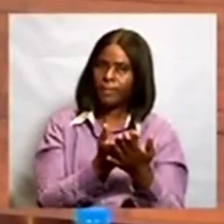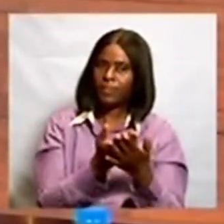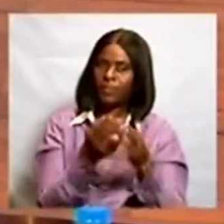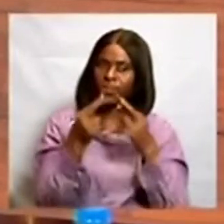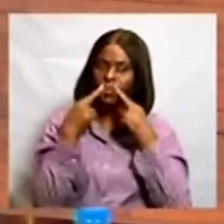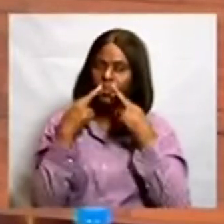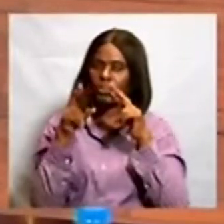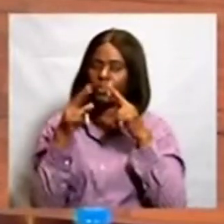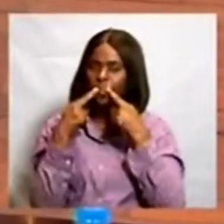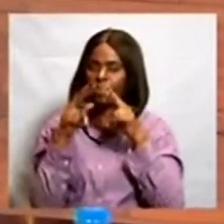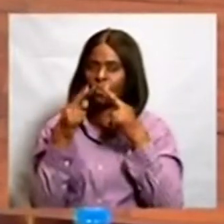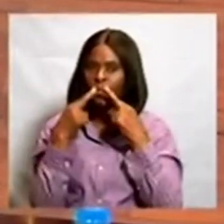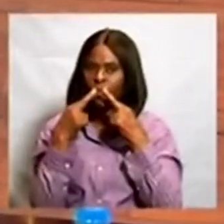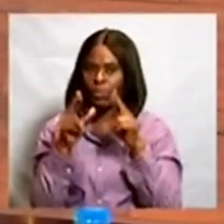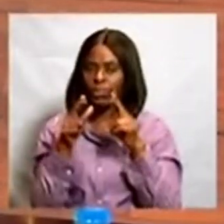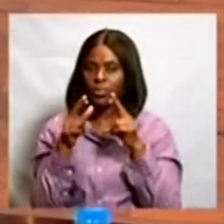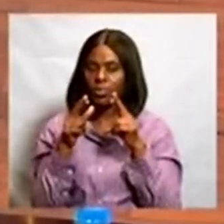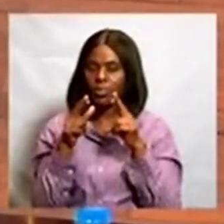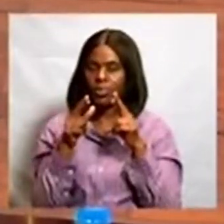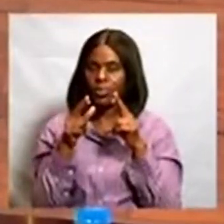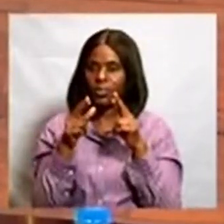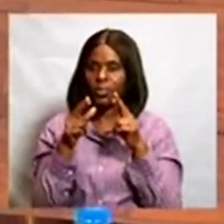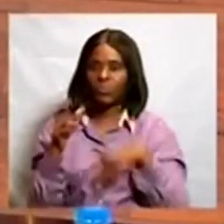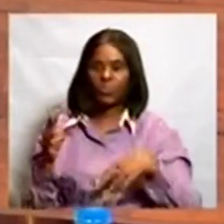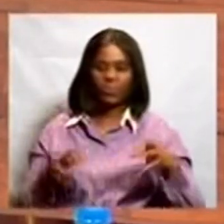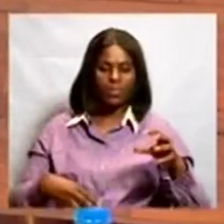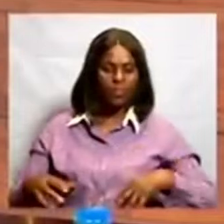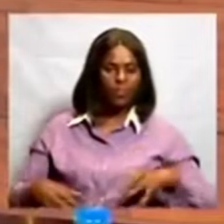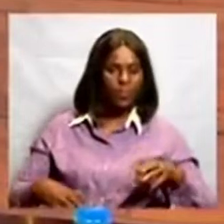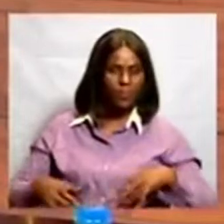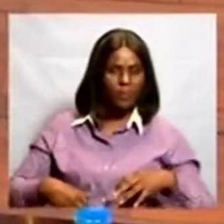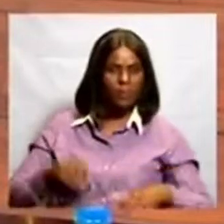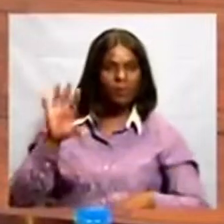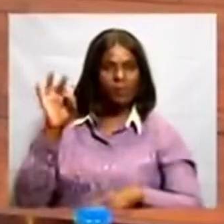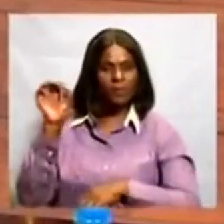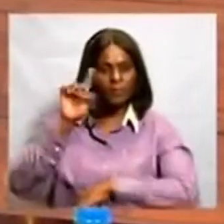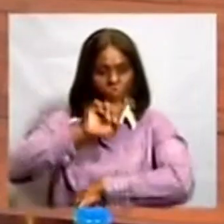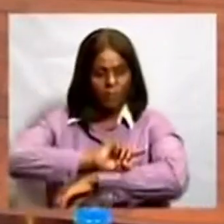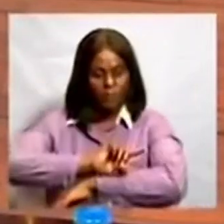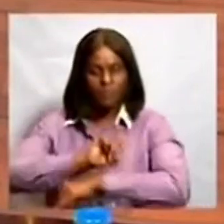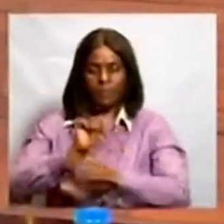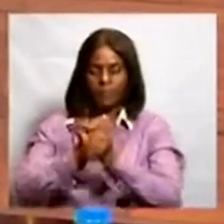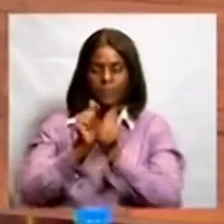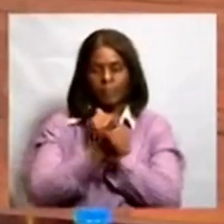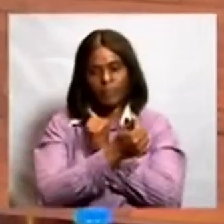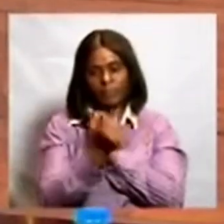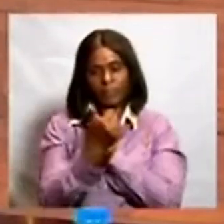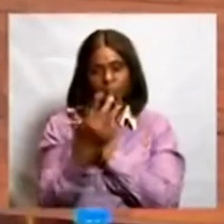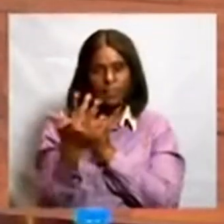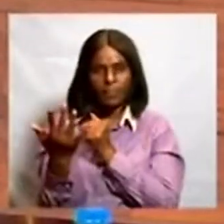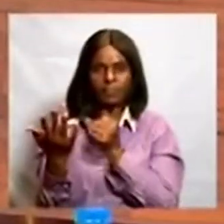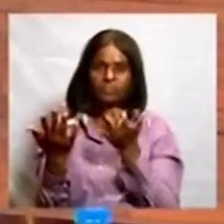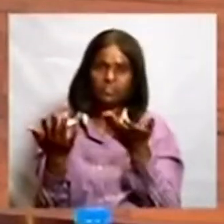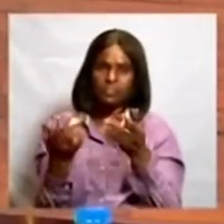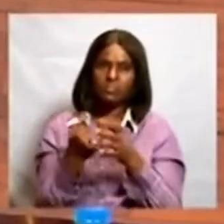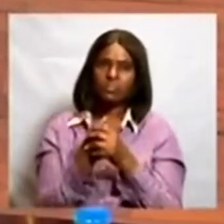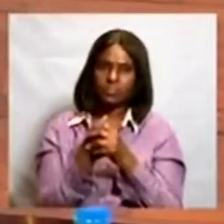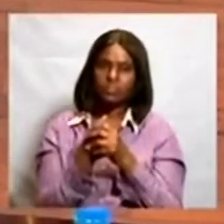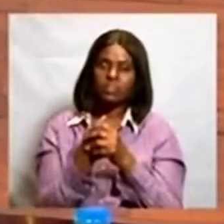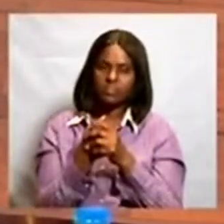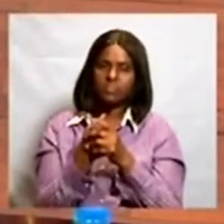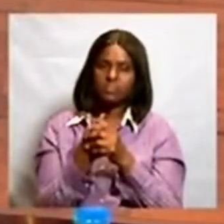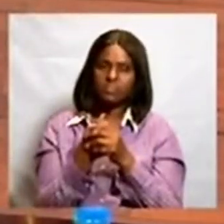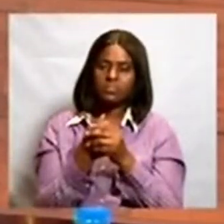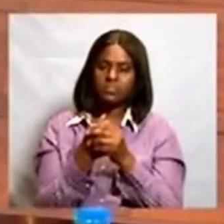results. So they complain to say the 90 days is not enough for them to release the